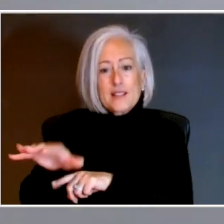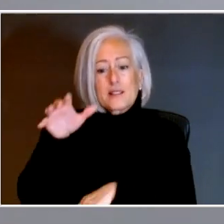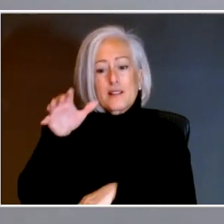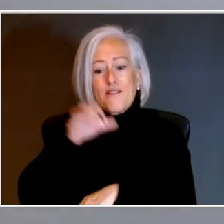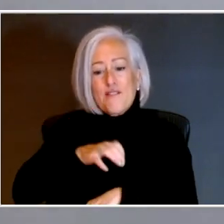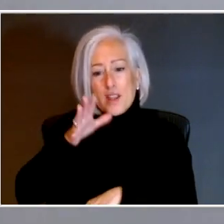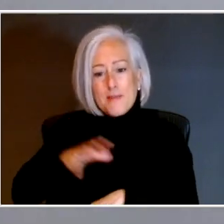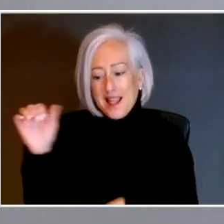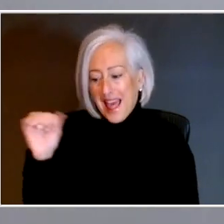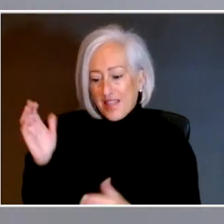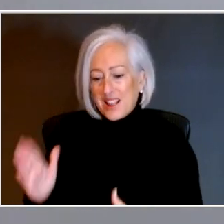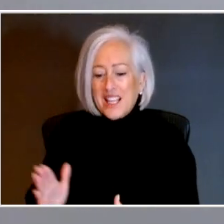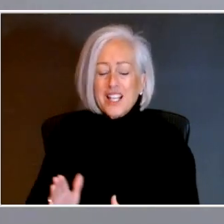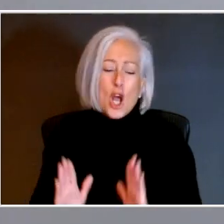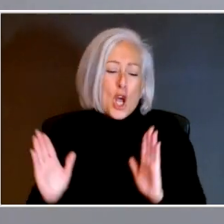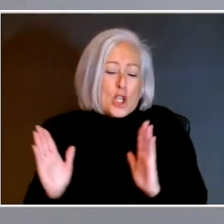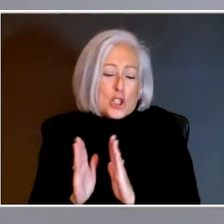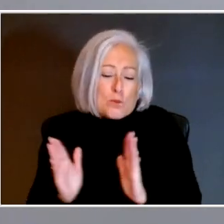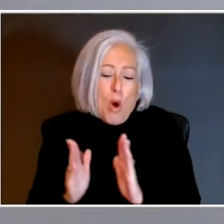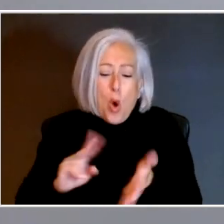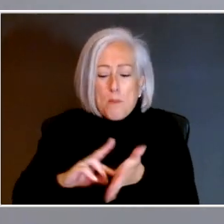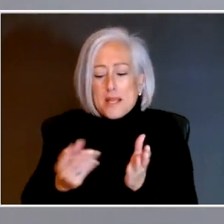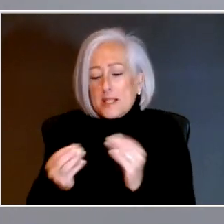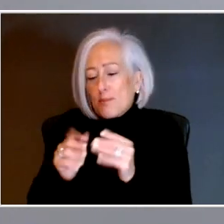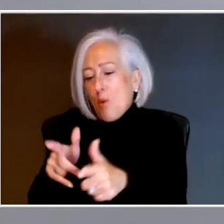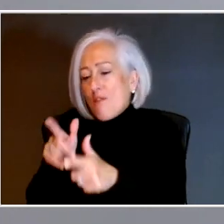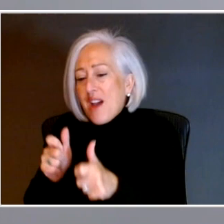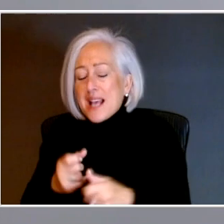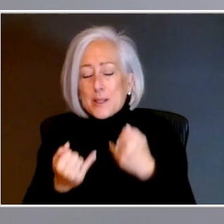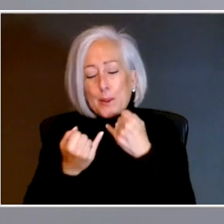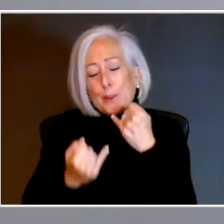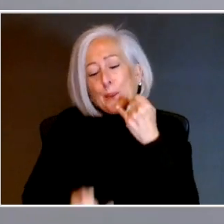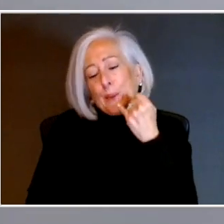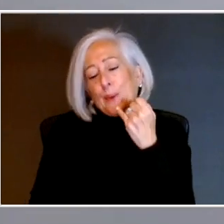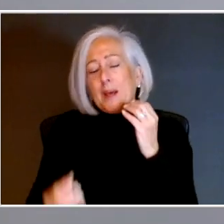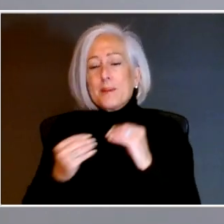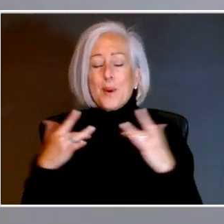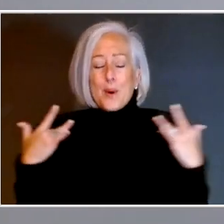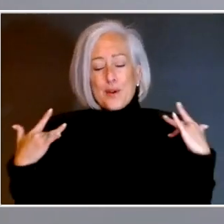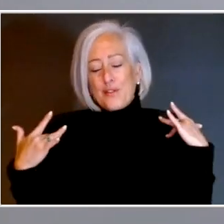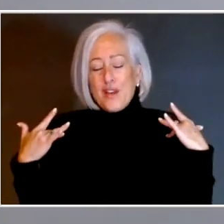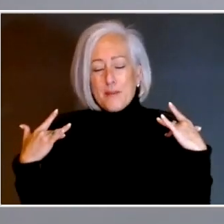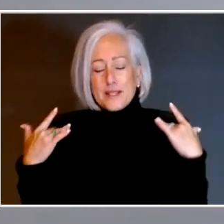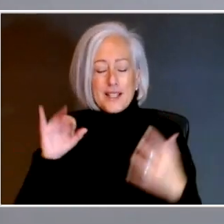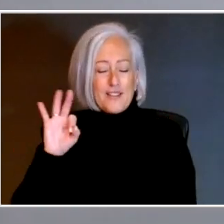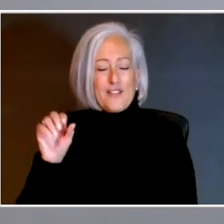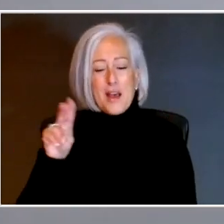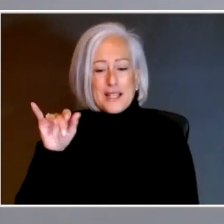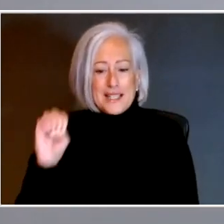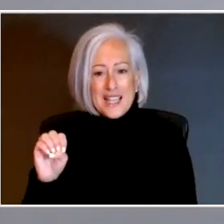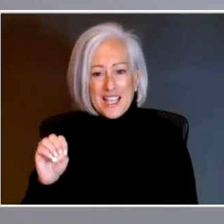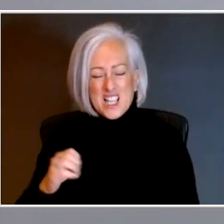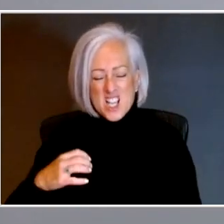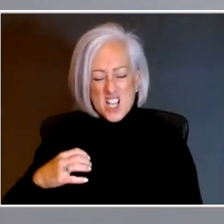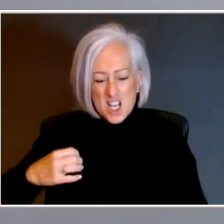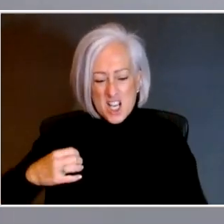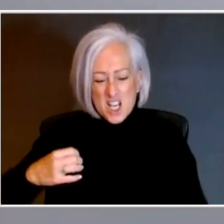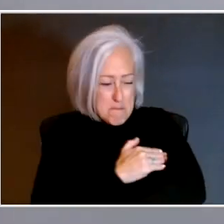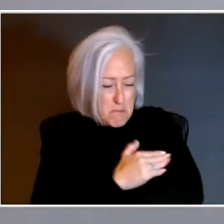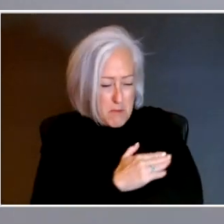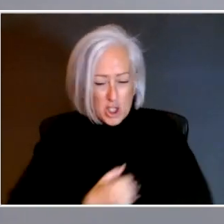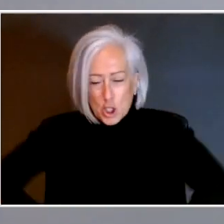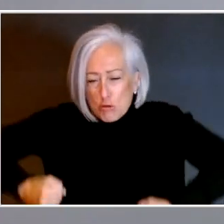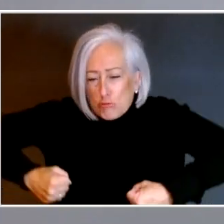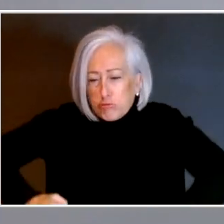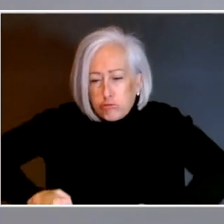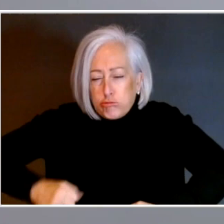like, smaller is faster, thin is more feminine, bulkiness or having muscle, that's masculine, or you should weigh less